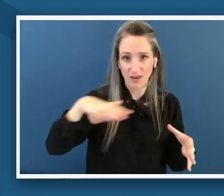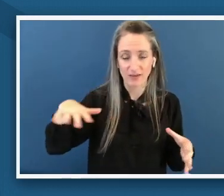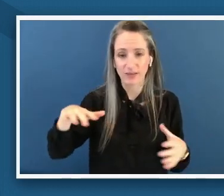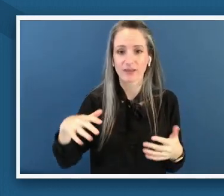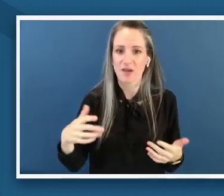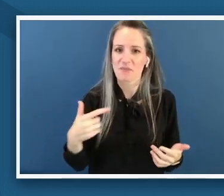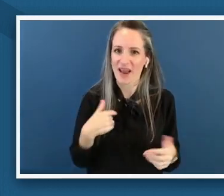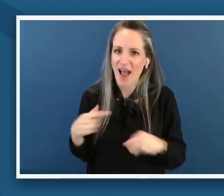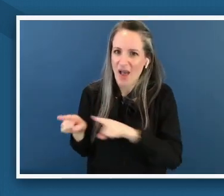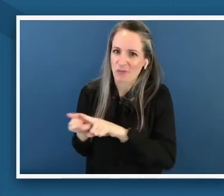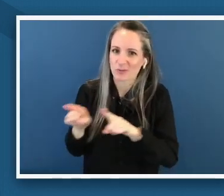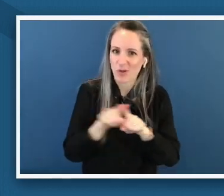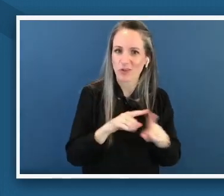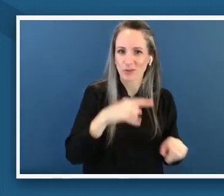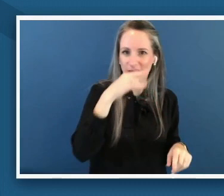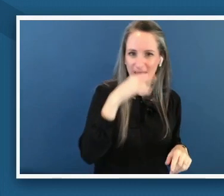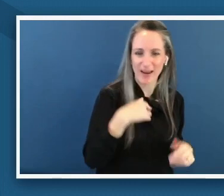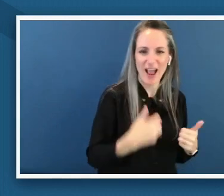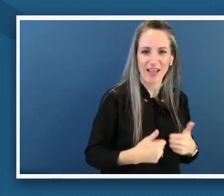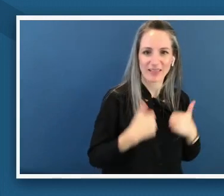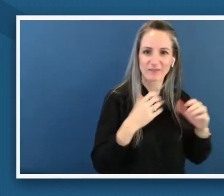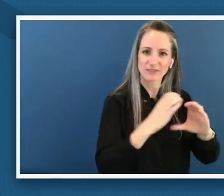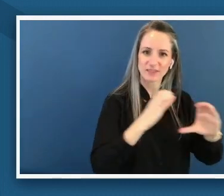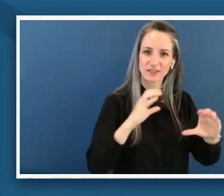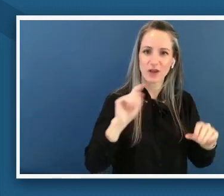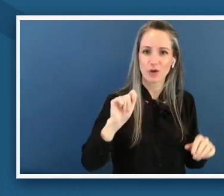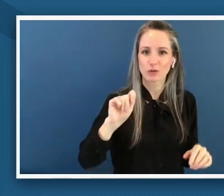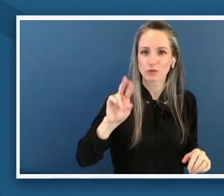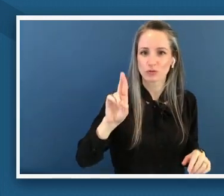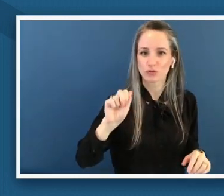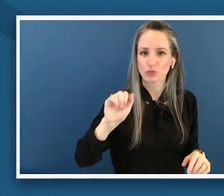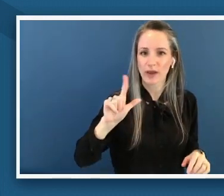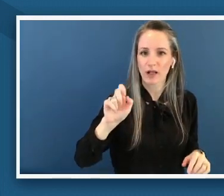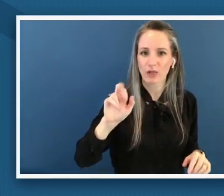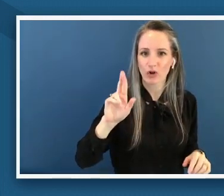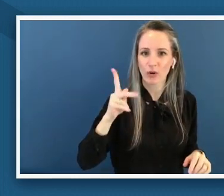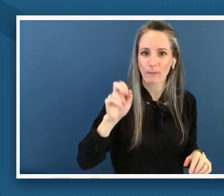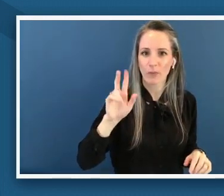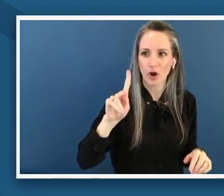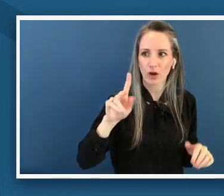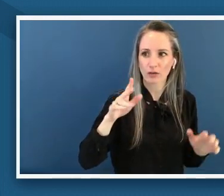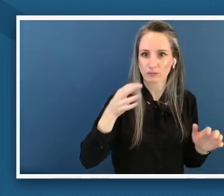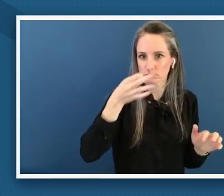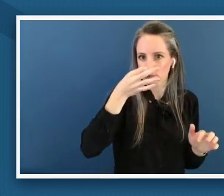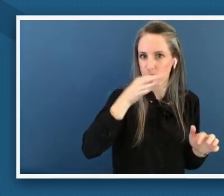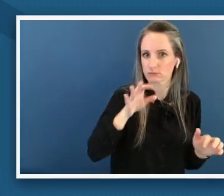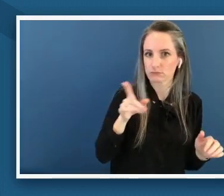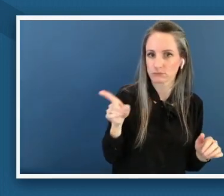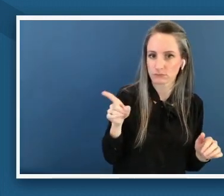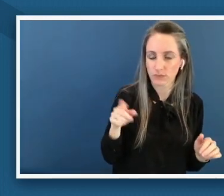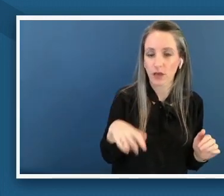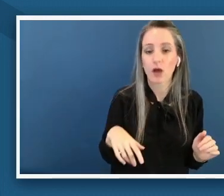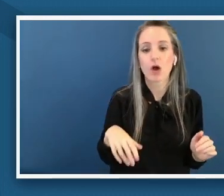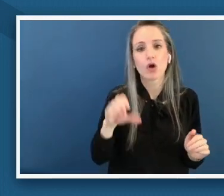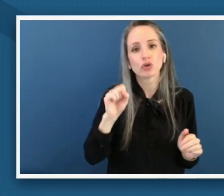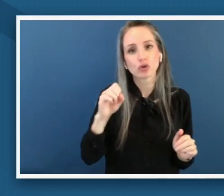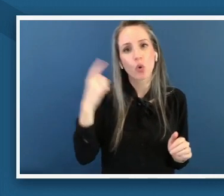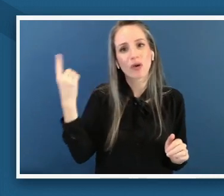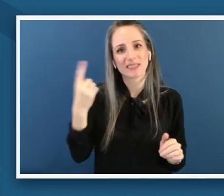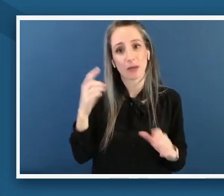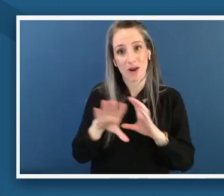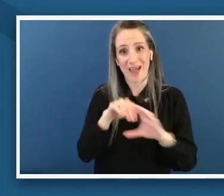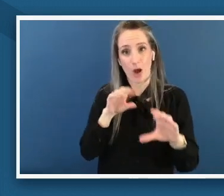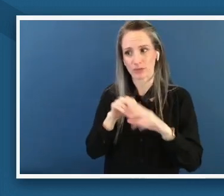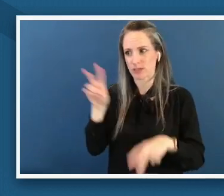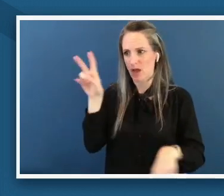lived in the trailer park. So within that community of what someone from the outside may see as just so